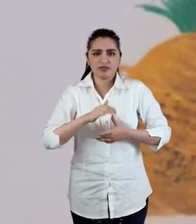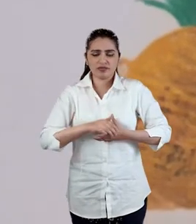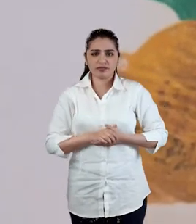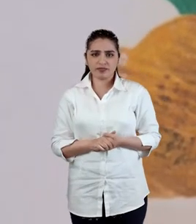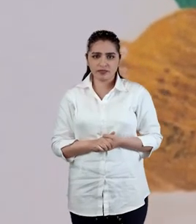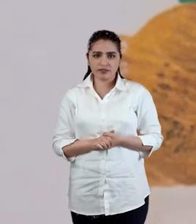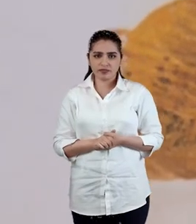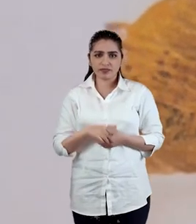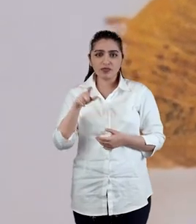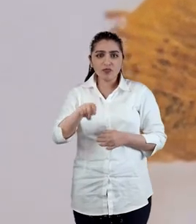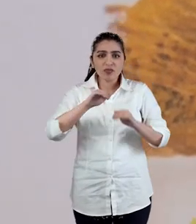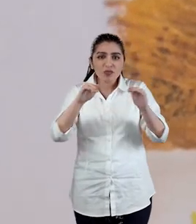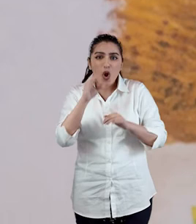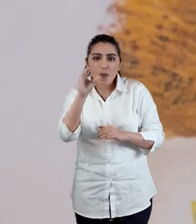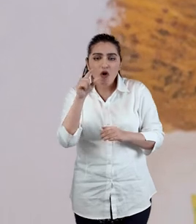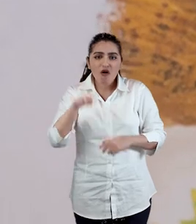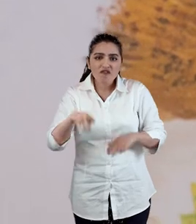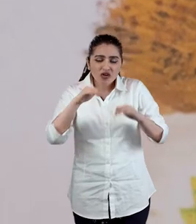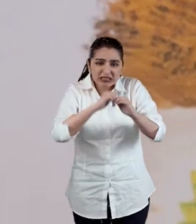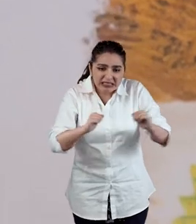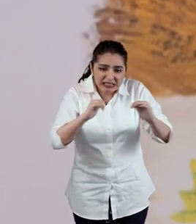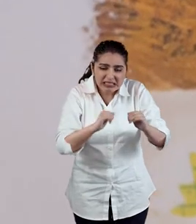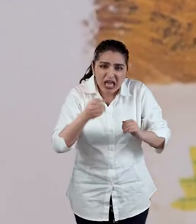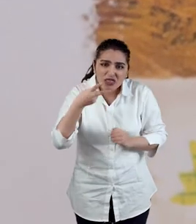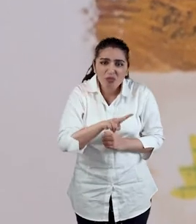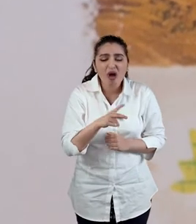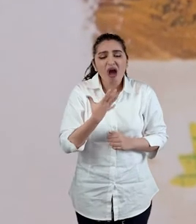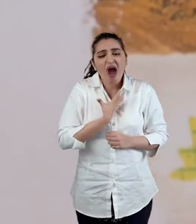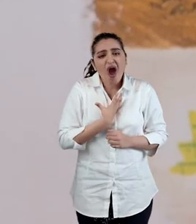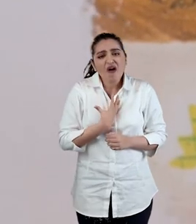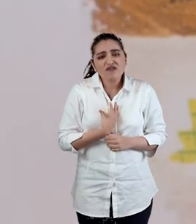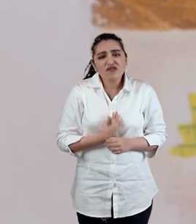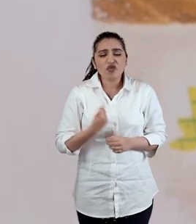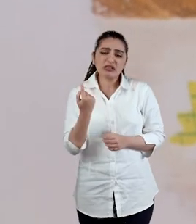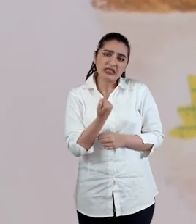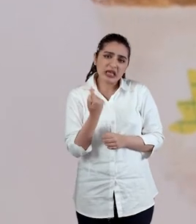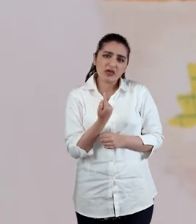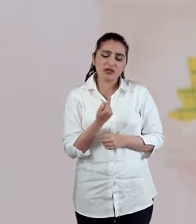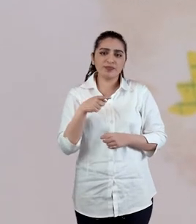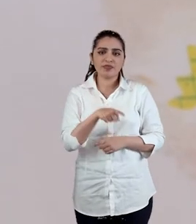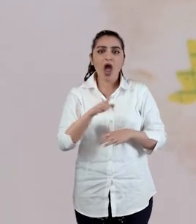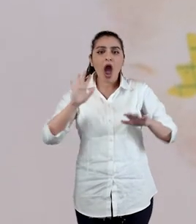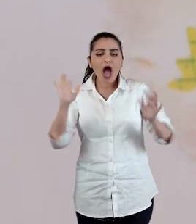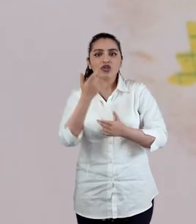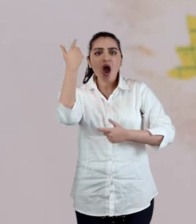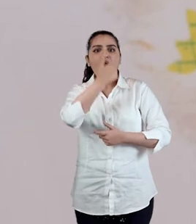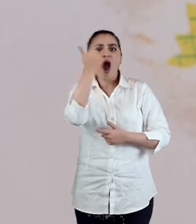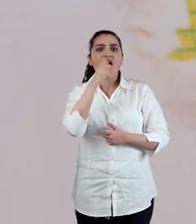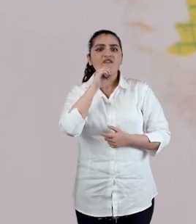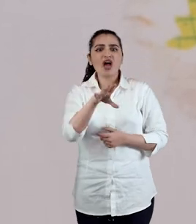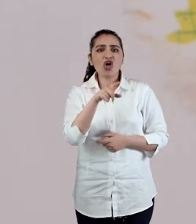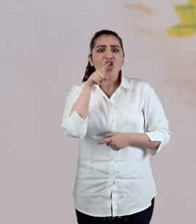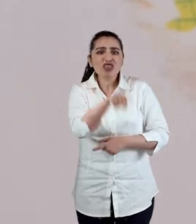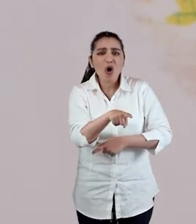lawn! Mole had dug up into somebody's garden. I'm sorry, she said. I do beg